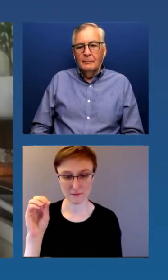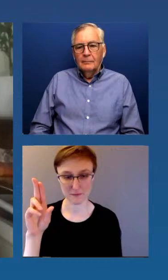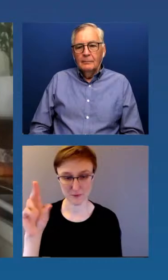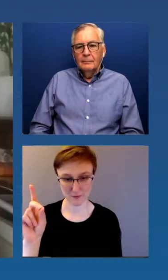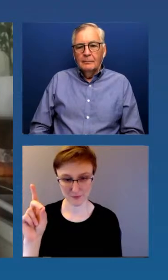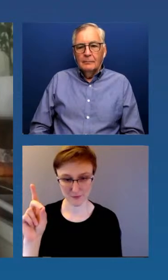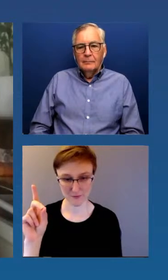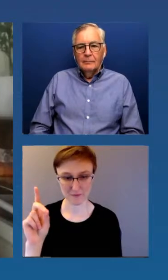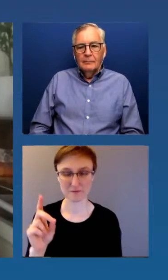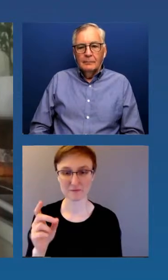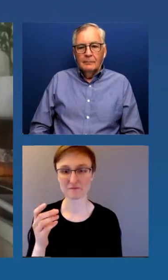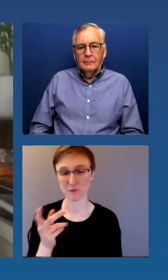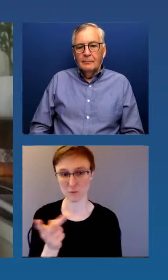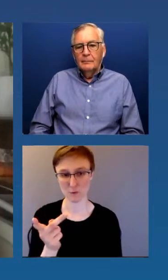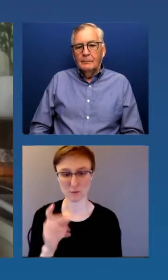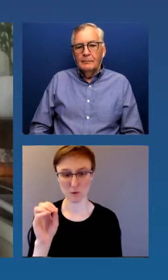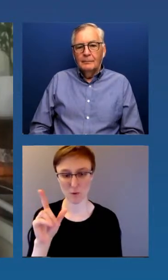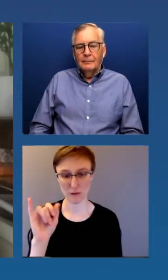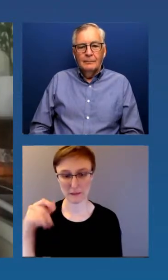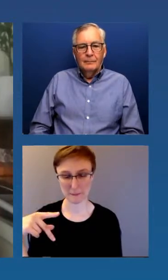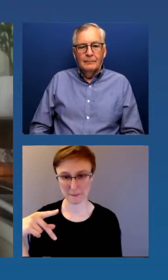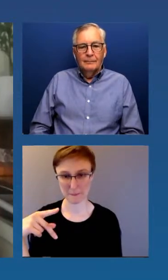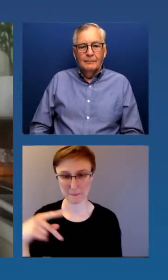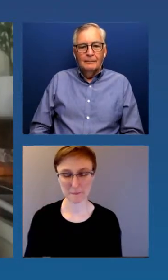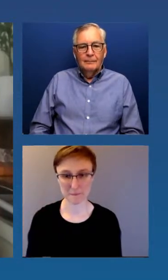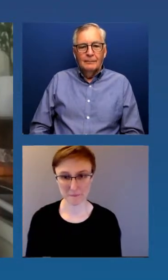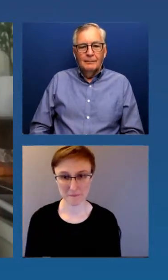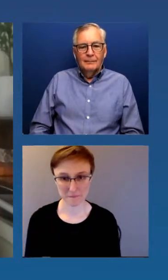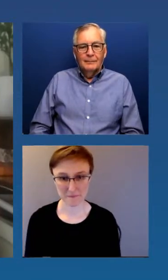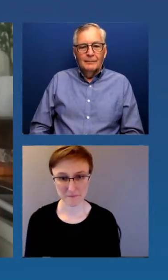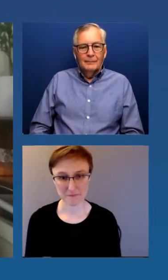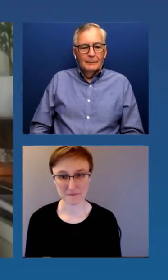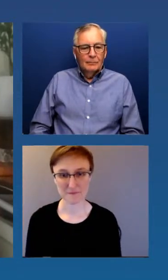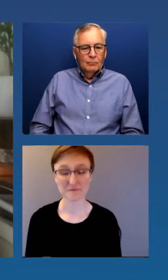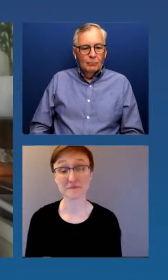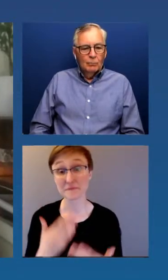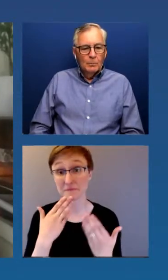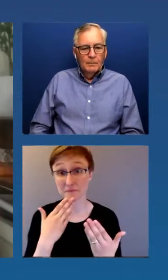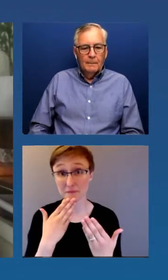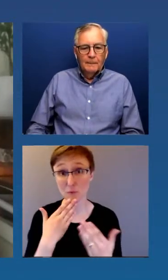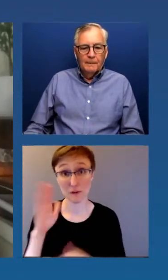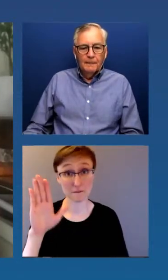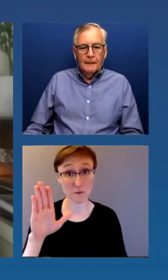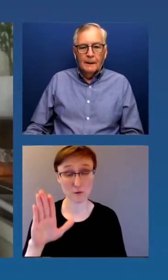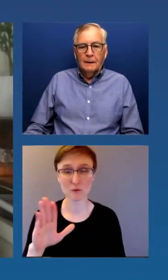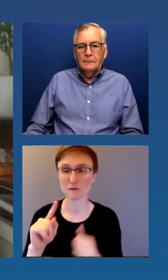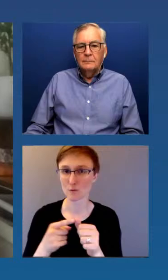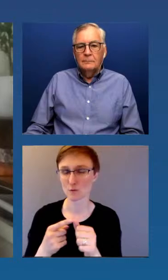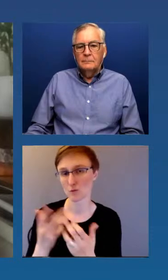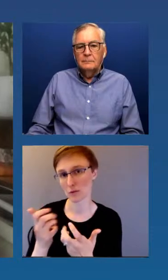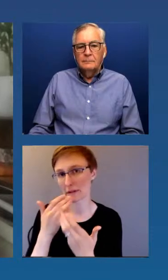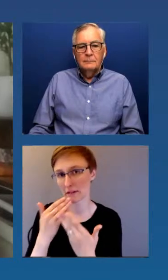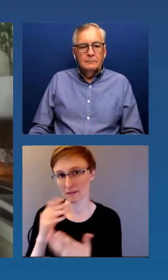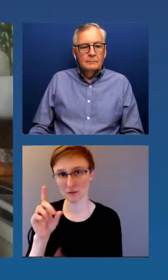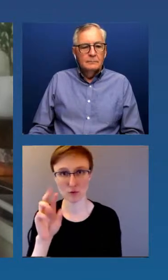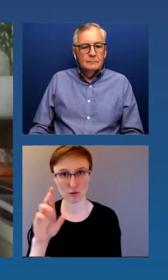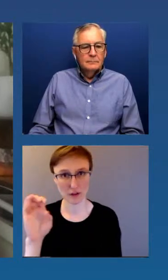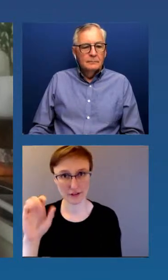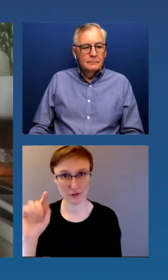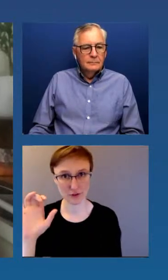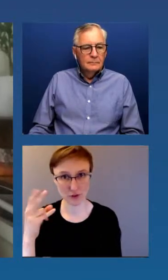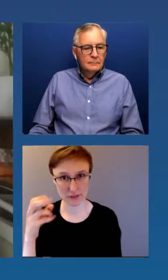Thank you. Hello and good afternoon all. And first, I would like to thank Dr. Etches, her colleagues,